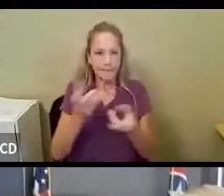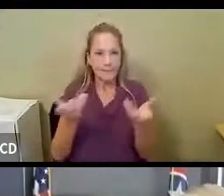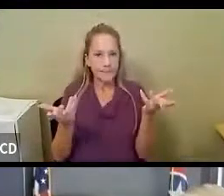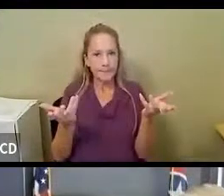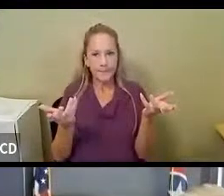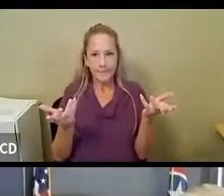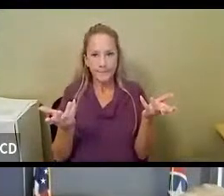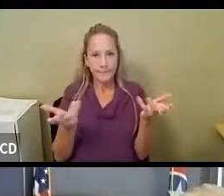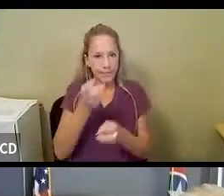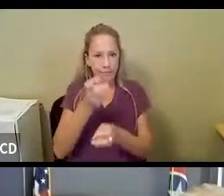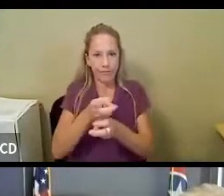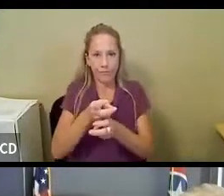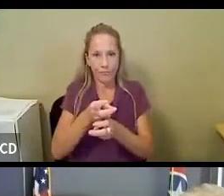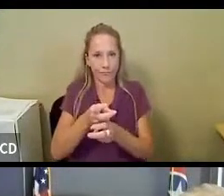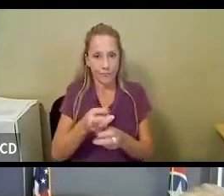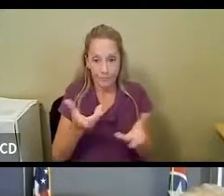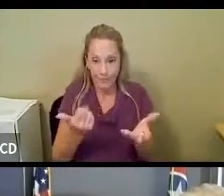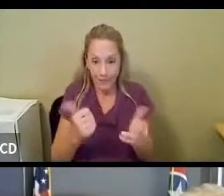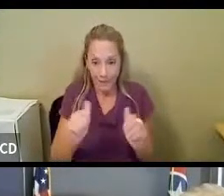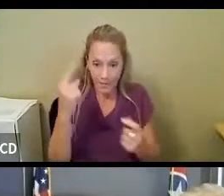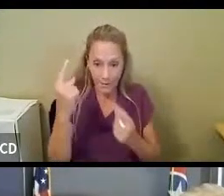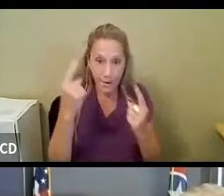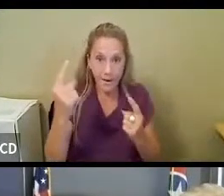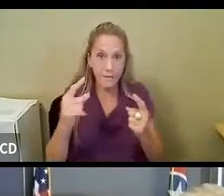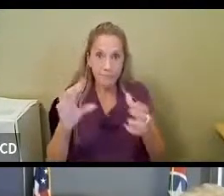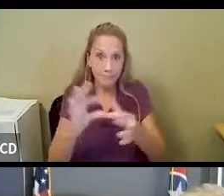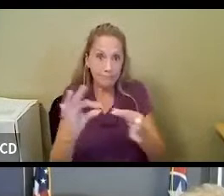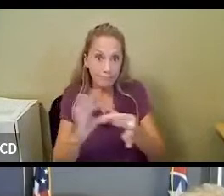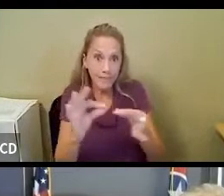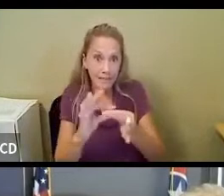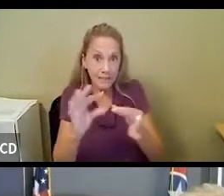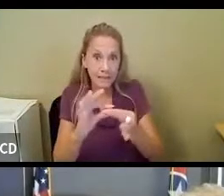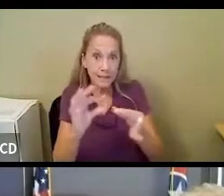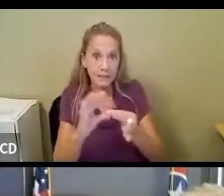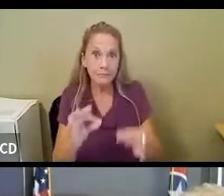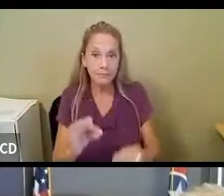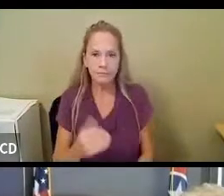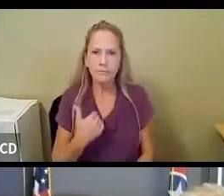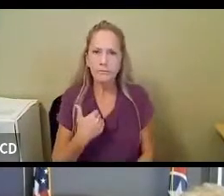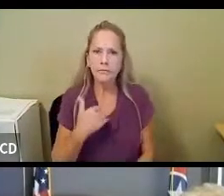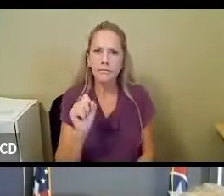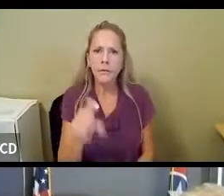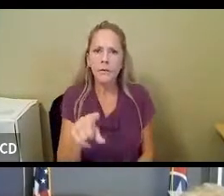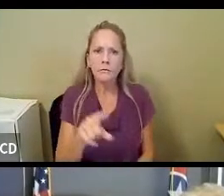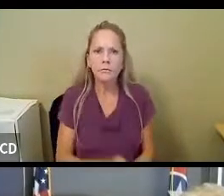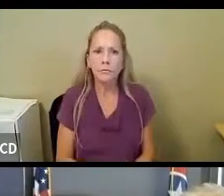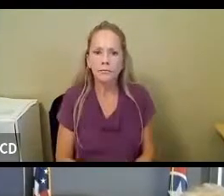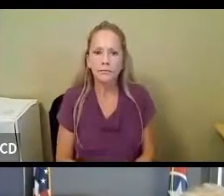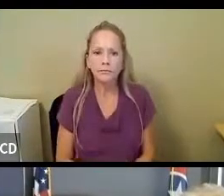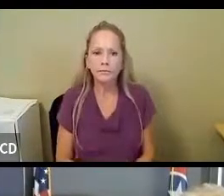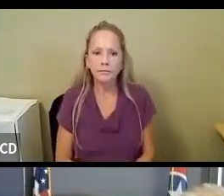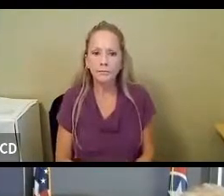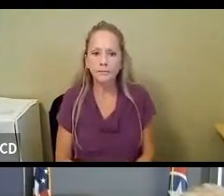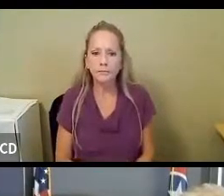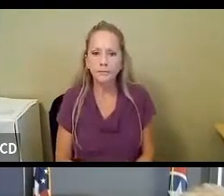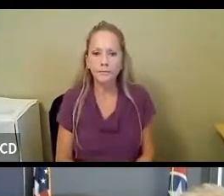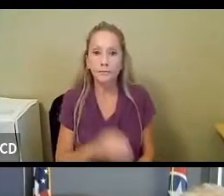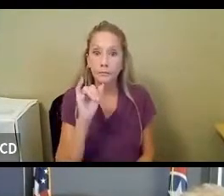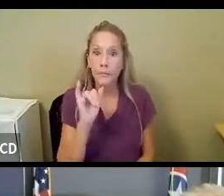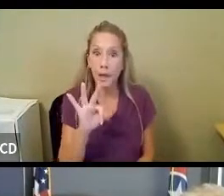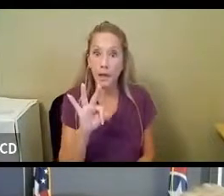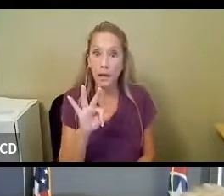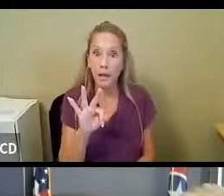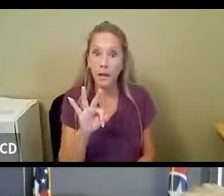Thoughts about that? Comments from everybody? I have a question. If it's the sale